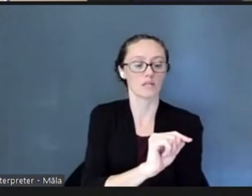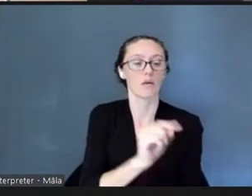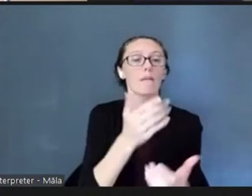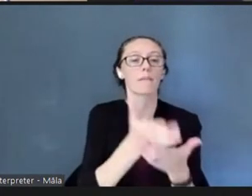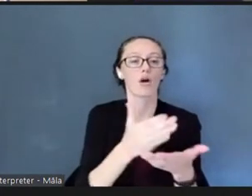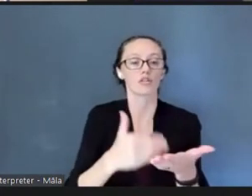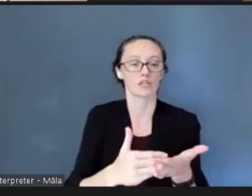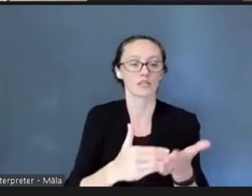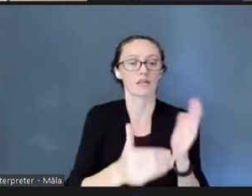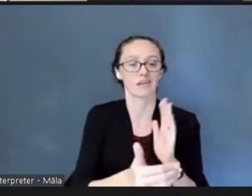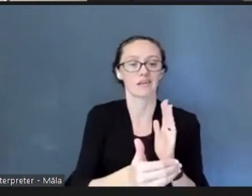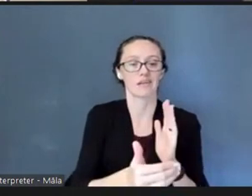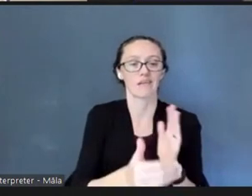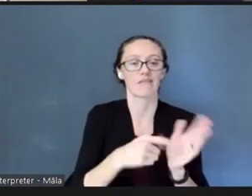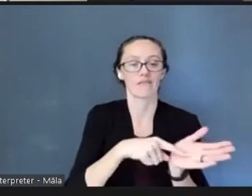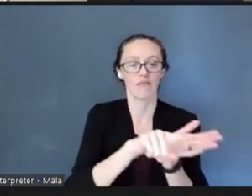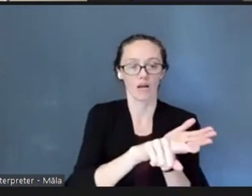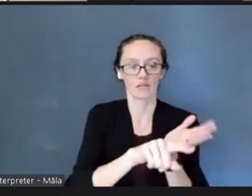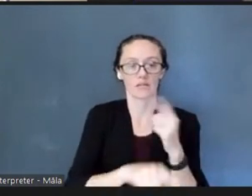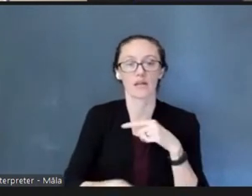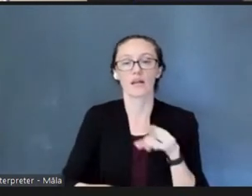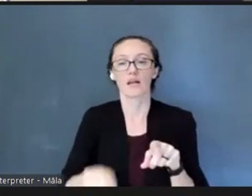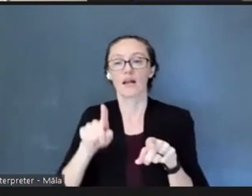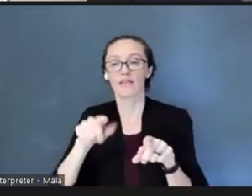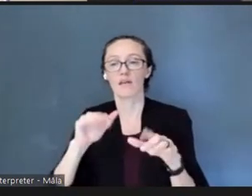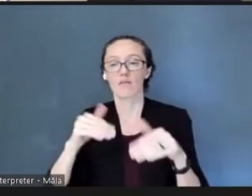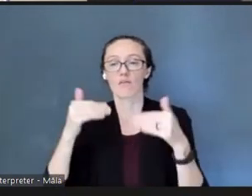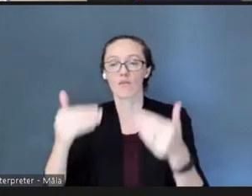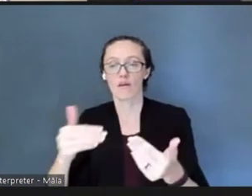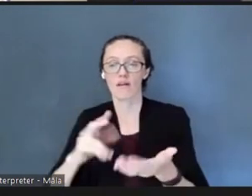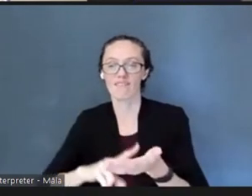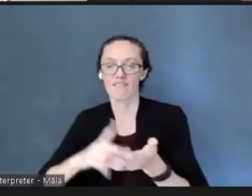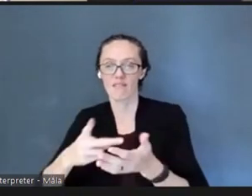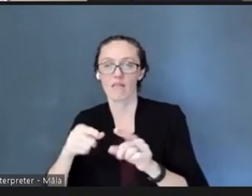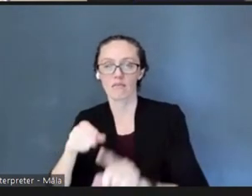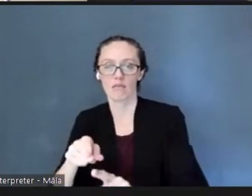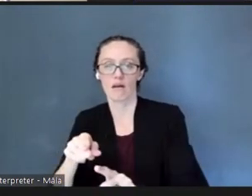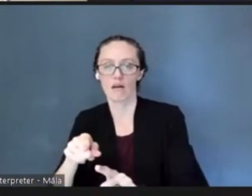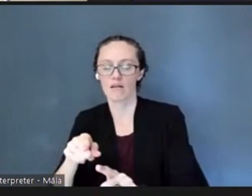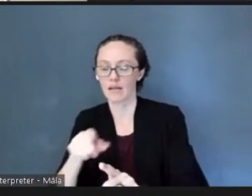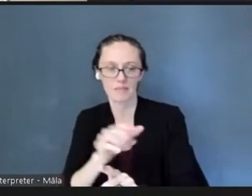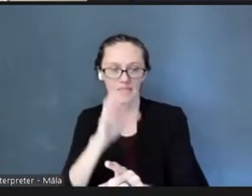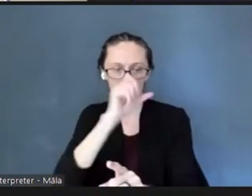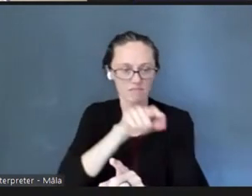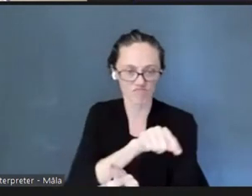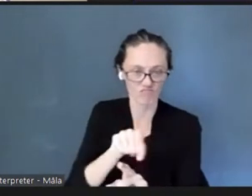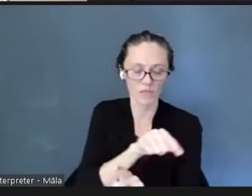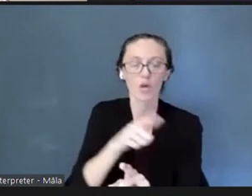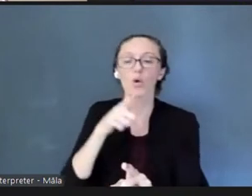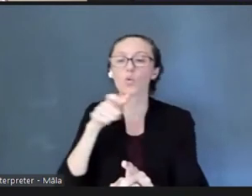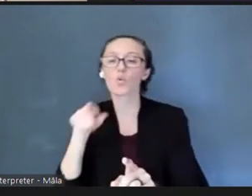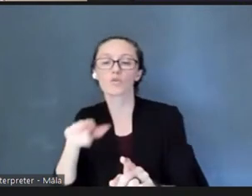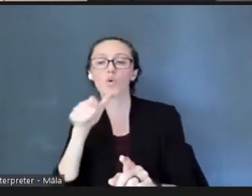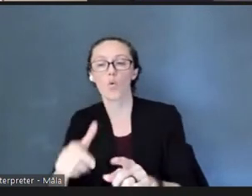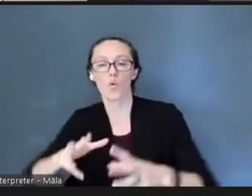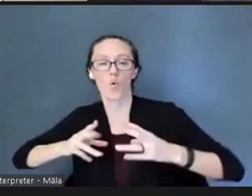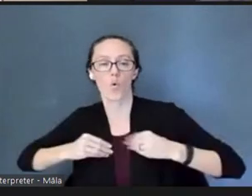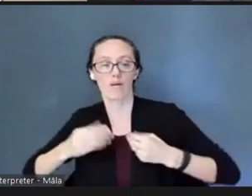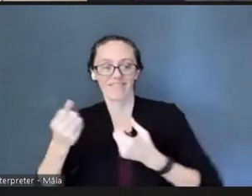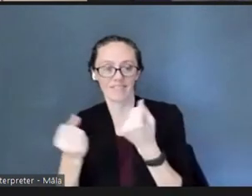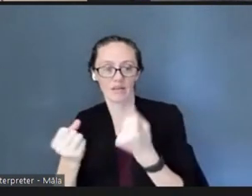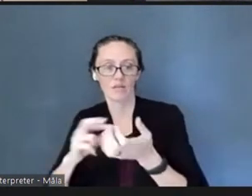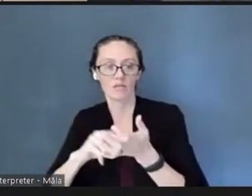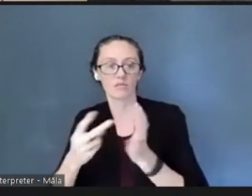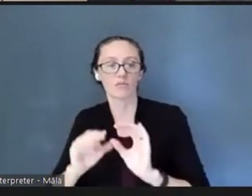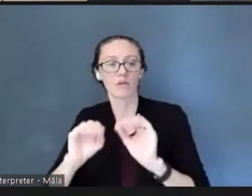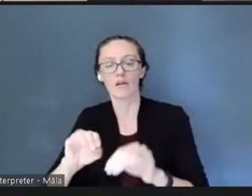Amend HRS 291E61 to double the revocation time for those who do not own a vehicle in which to place an ignition